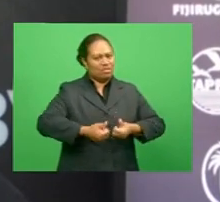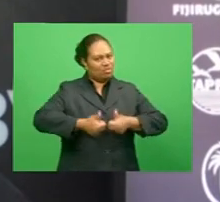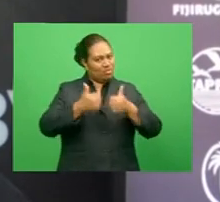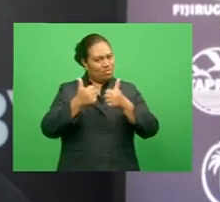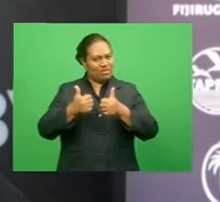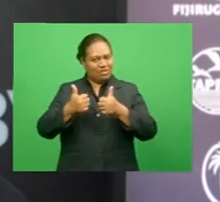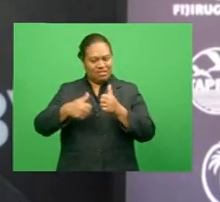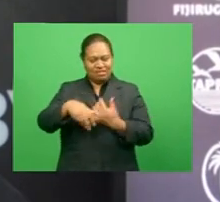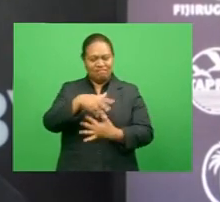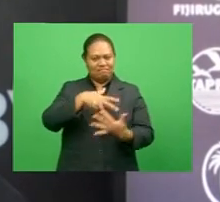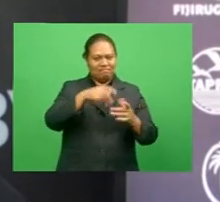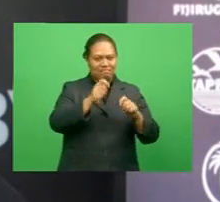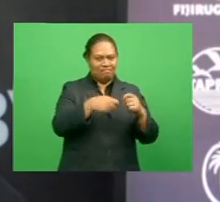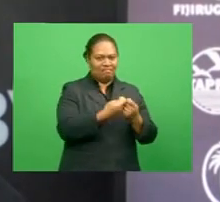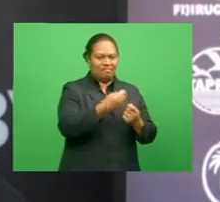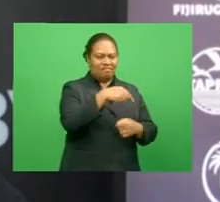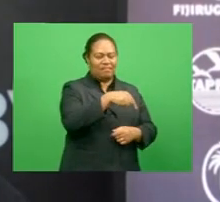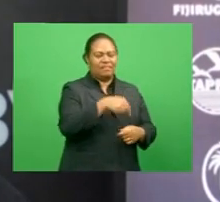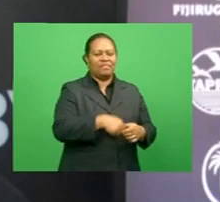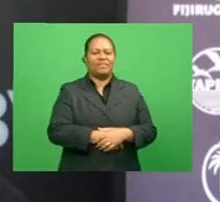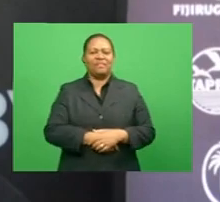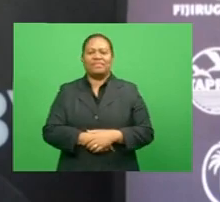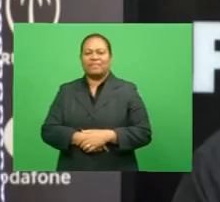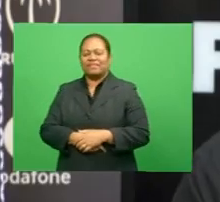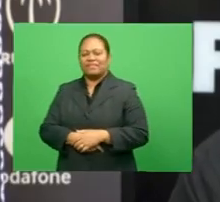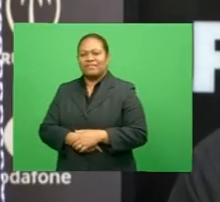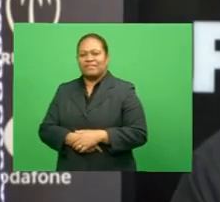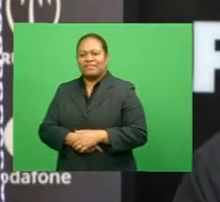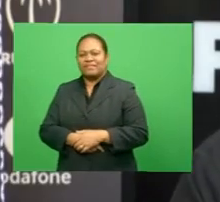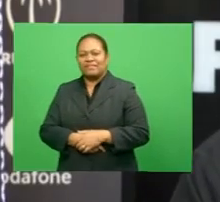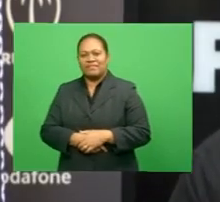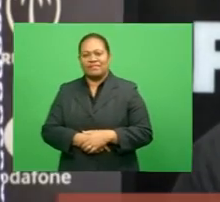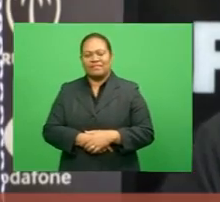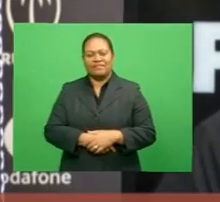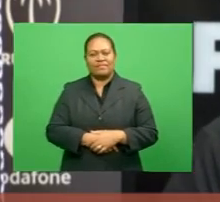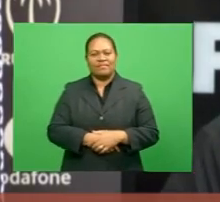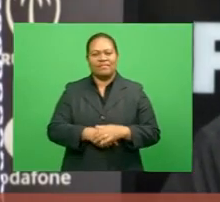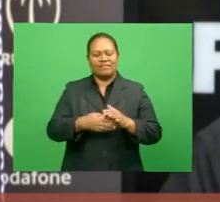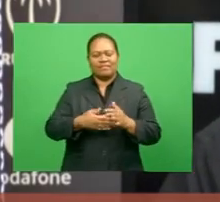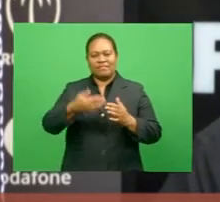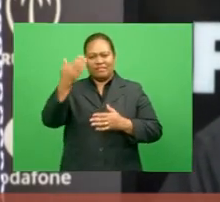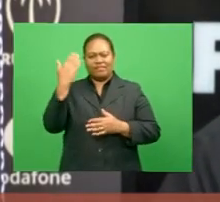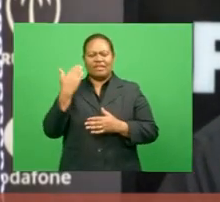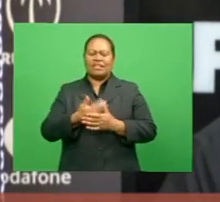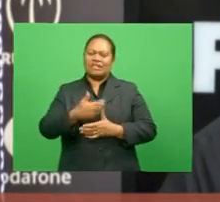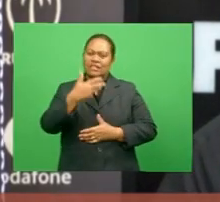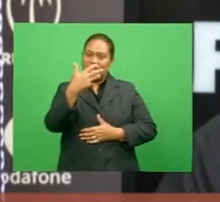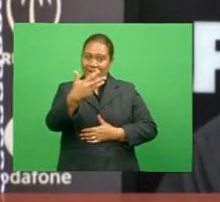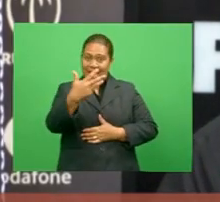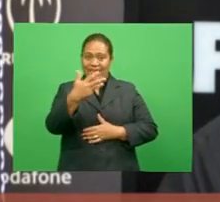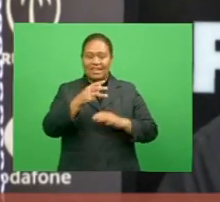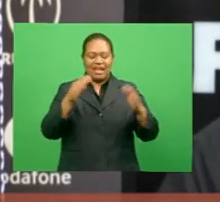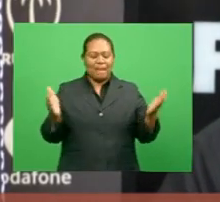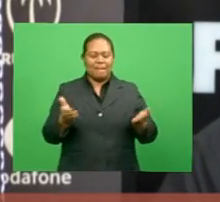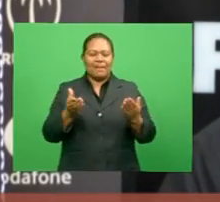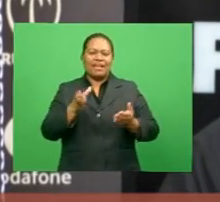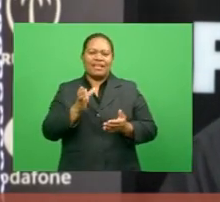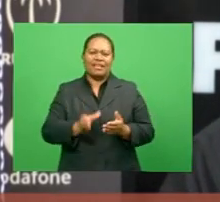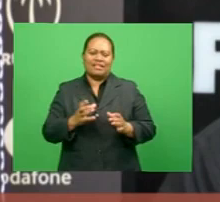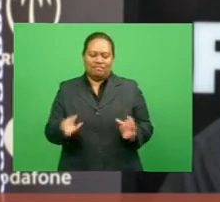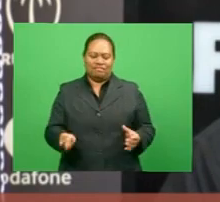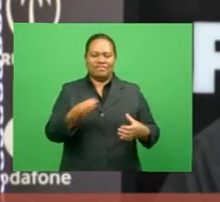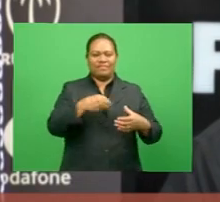able to follow those guys that are going to lead from the front is very important. From that list, you probably noticed there are about 9 players, and so that's